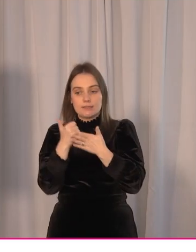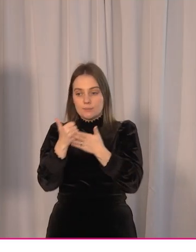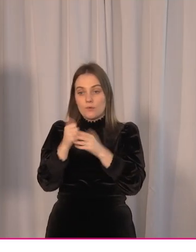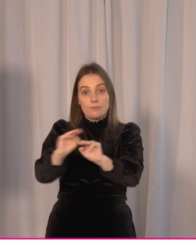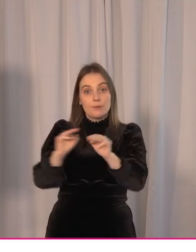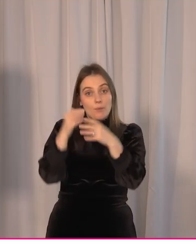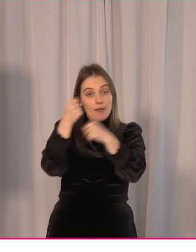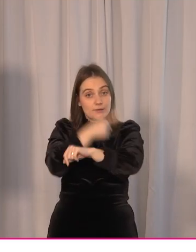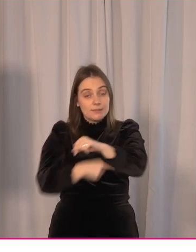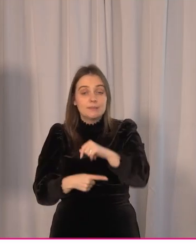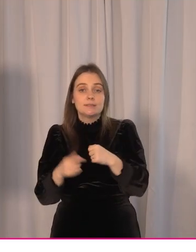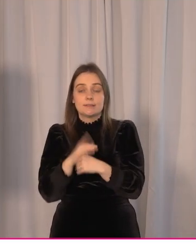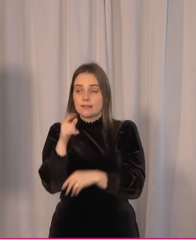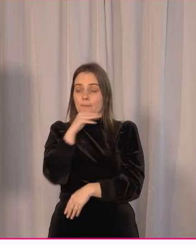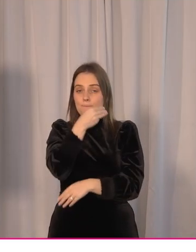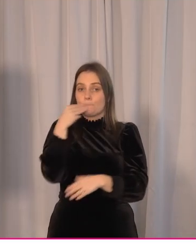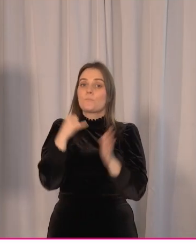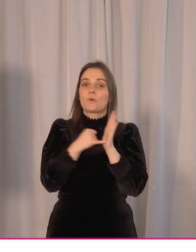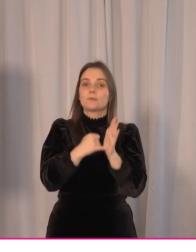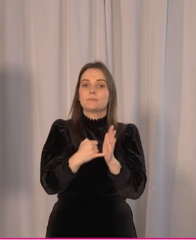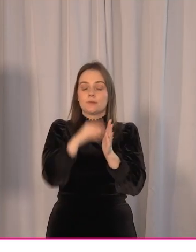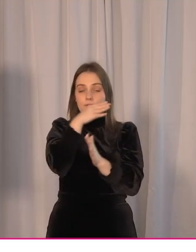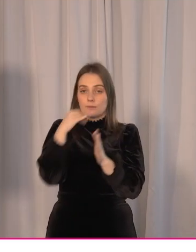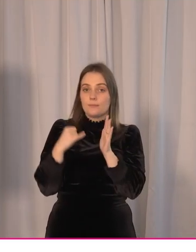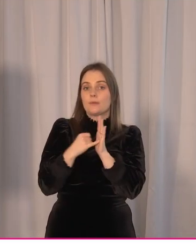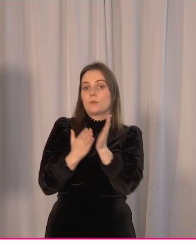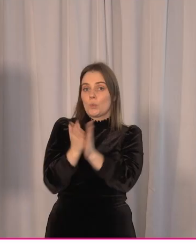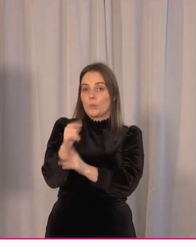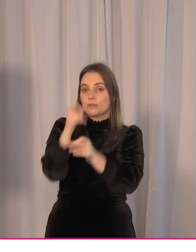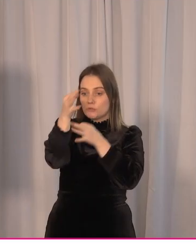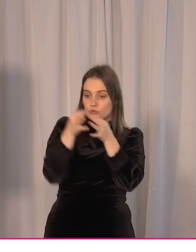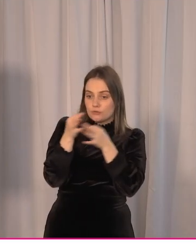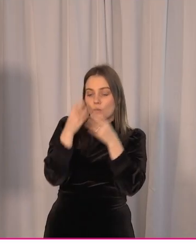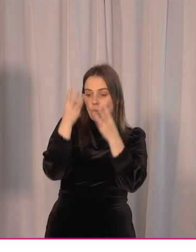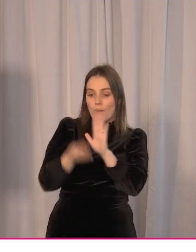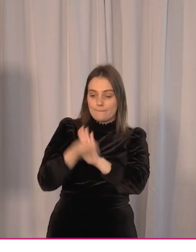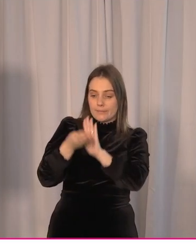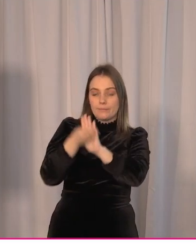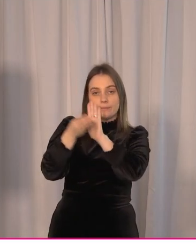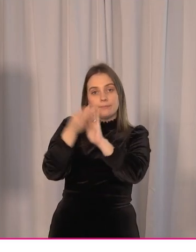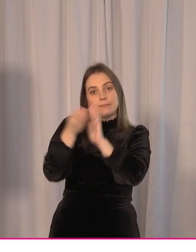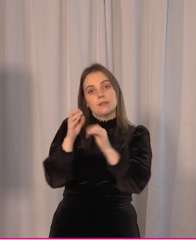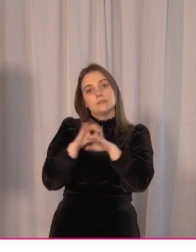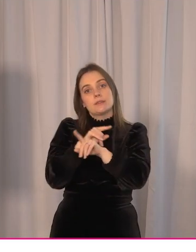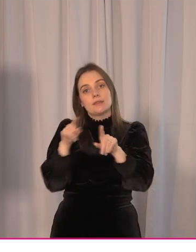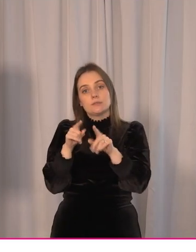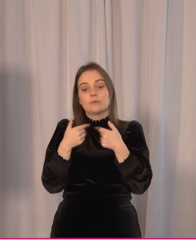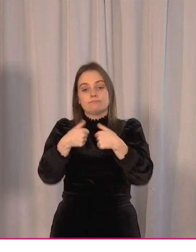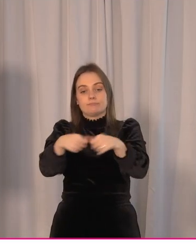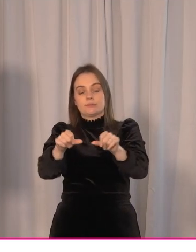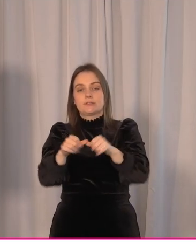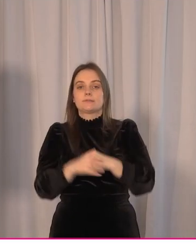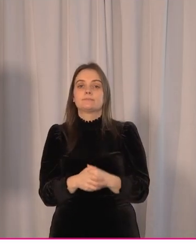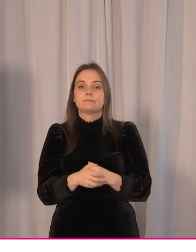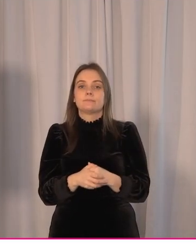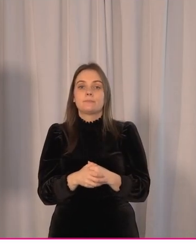That's a key commitment in this new strategy, and that's something that we want to to build on in the implementation. So just